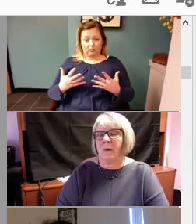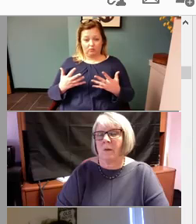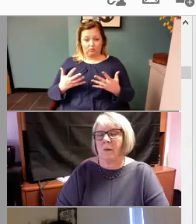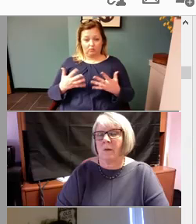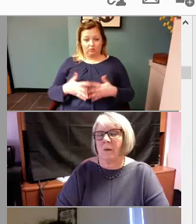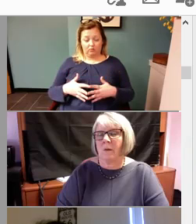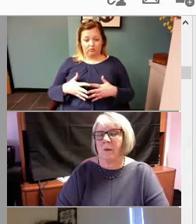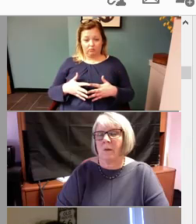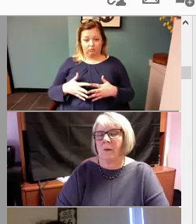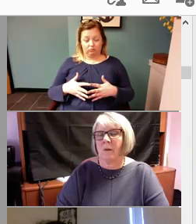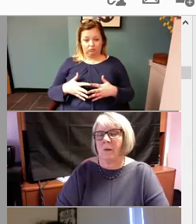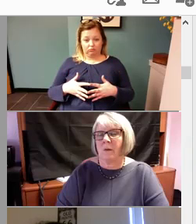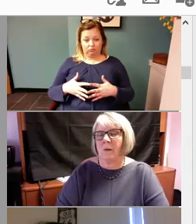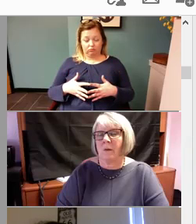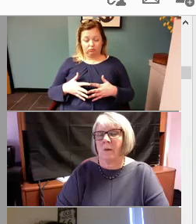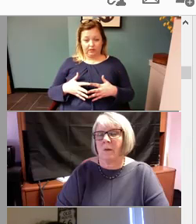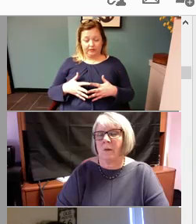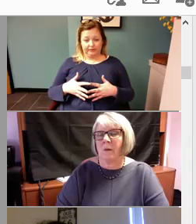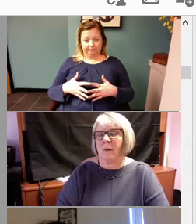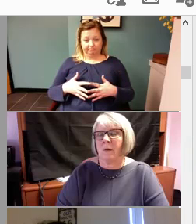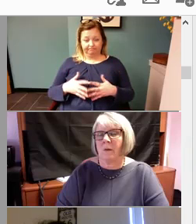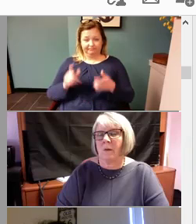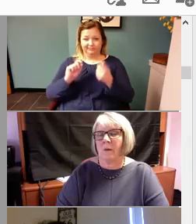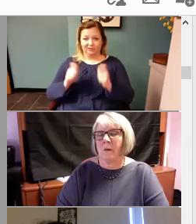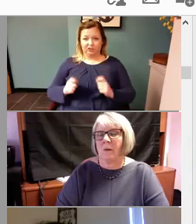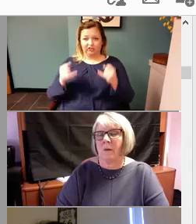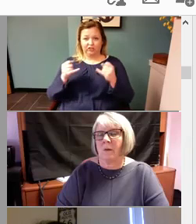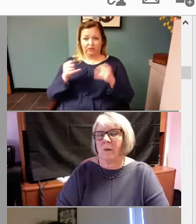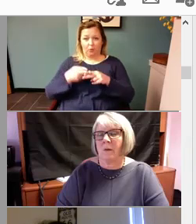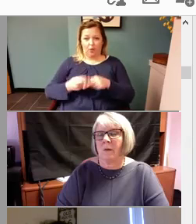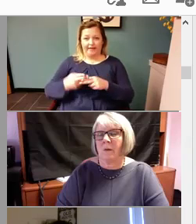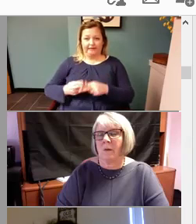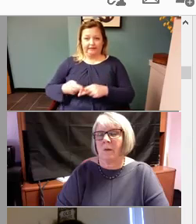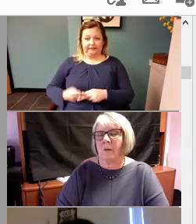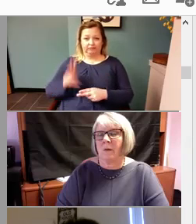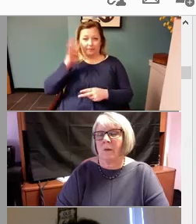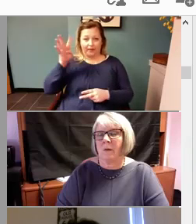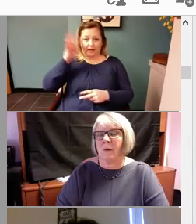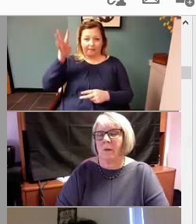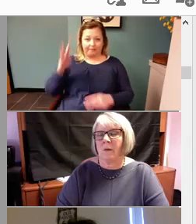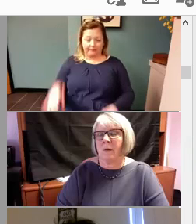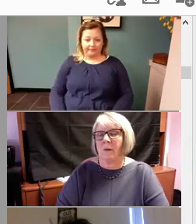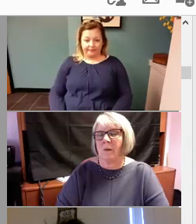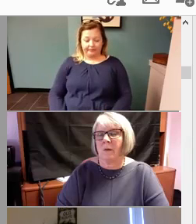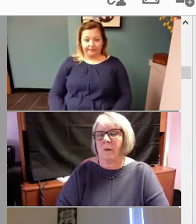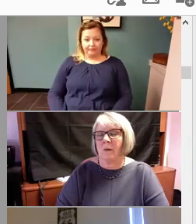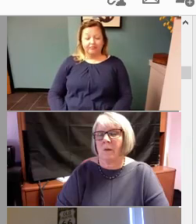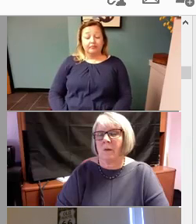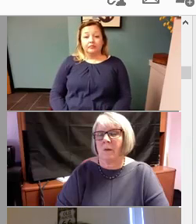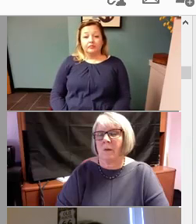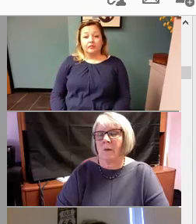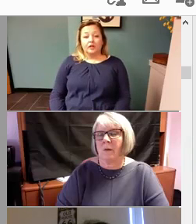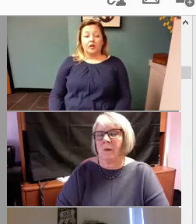5, D has, let's say, 1, and E has 12. So in